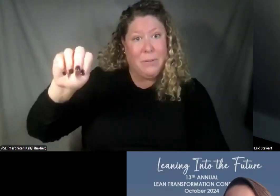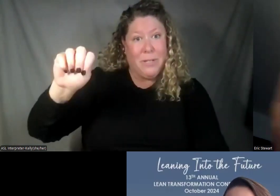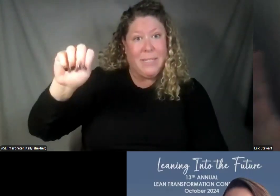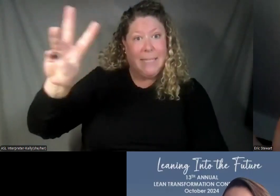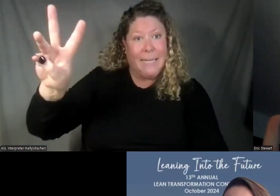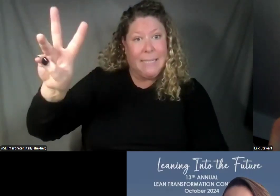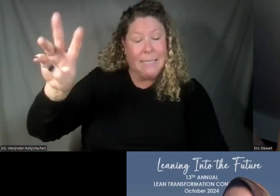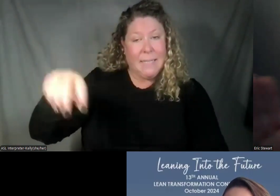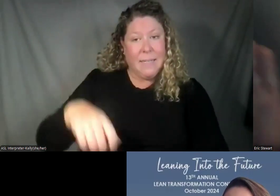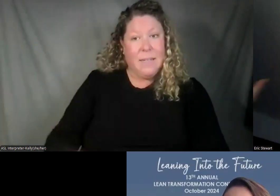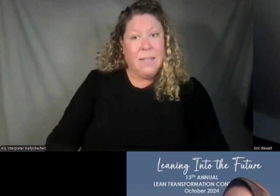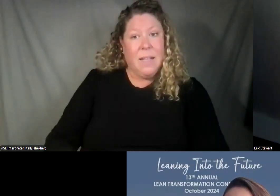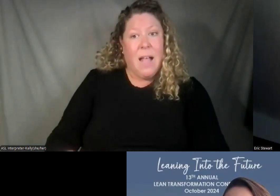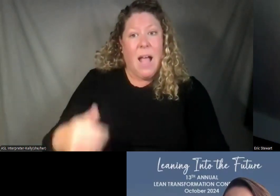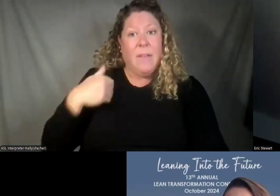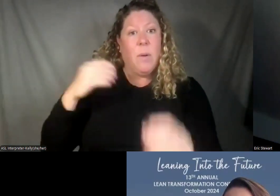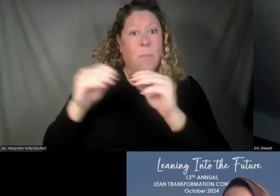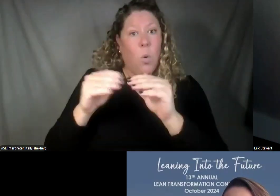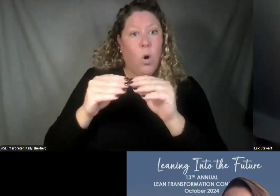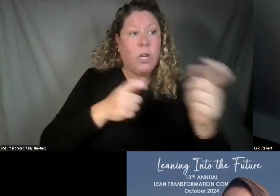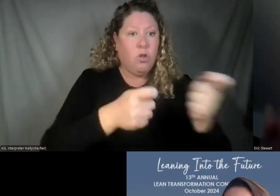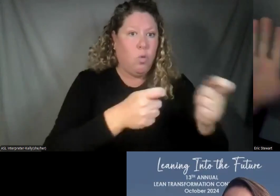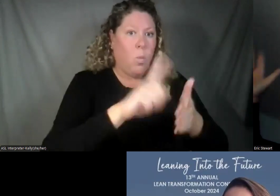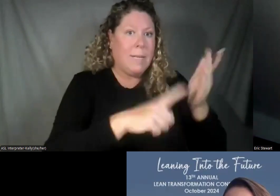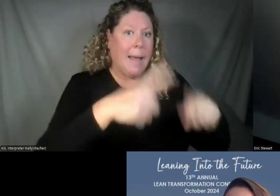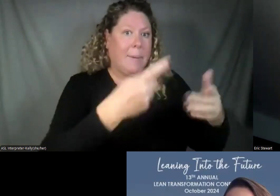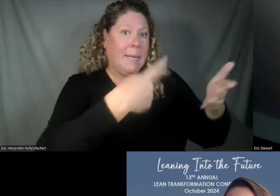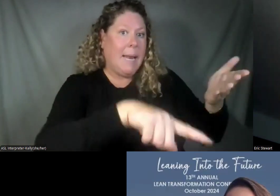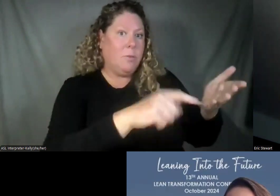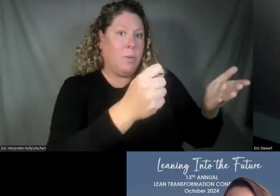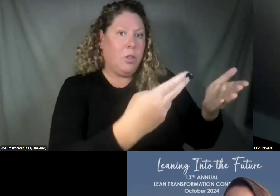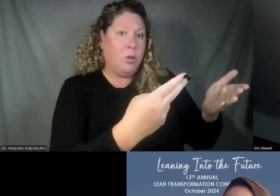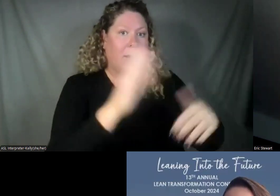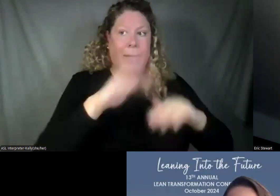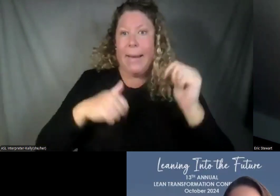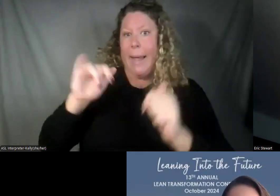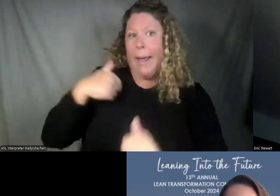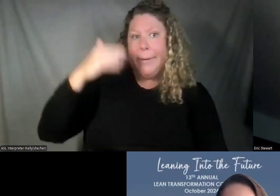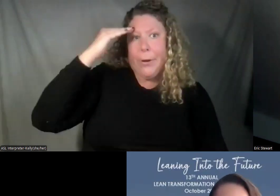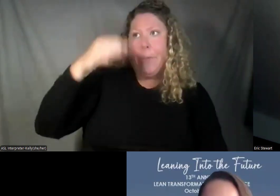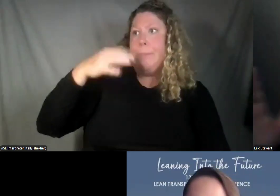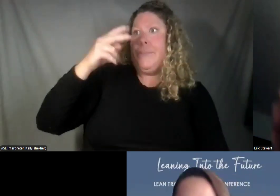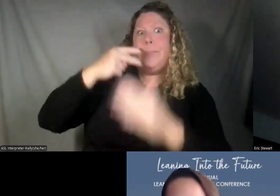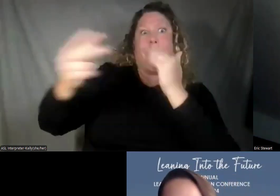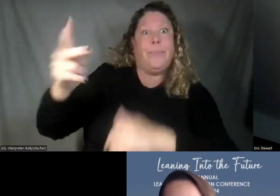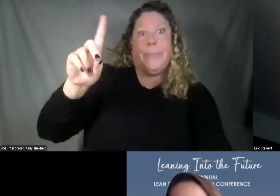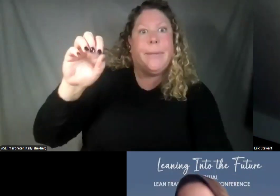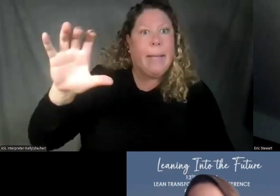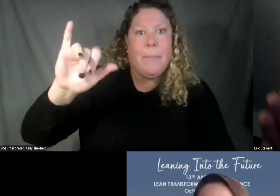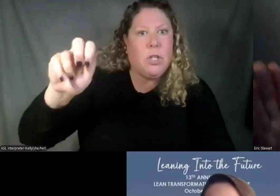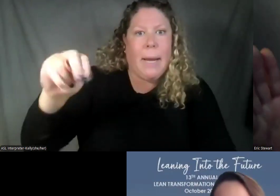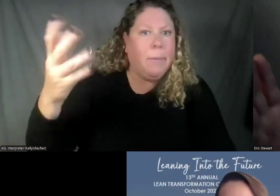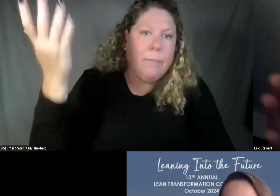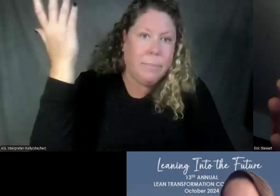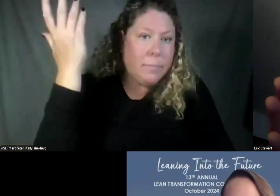You have more control over what's going on next Thursday than you do over in December and January. It's